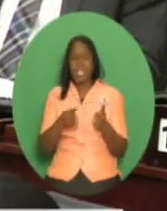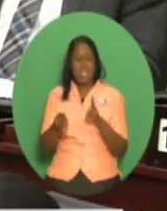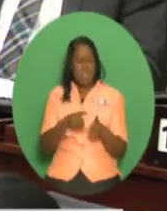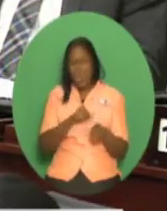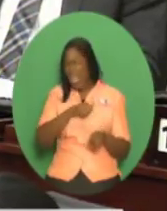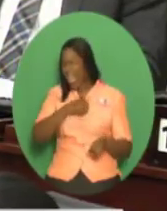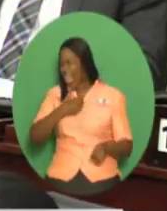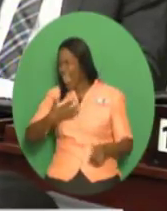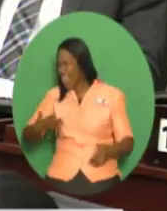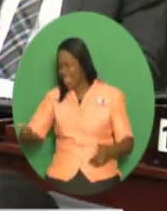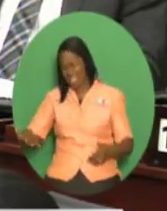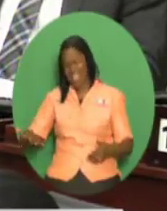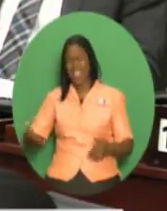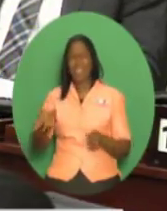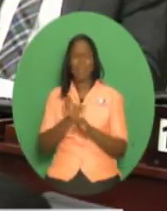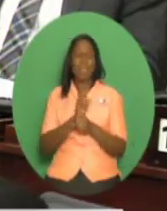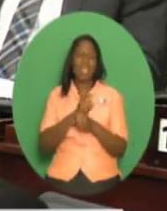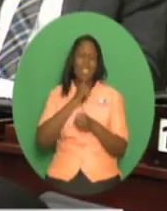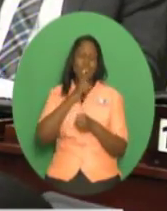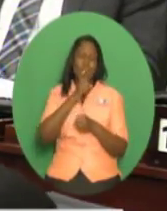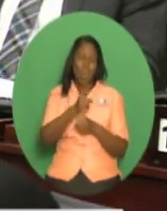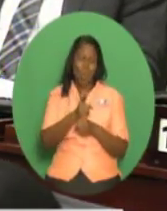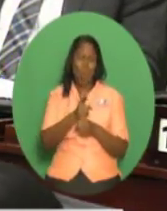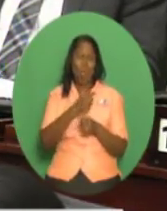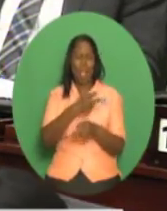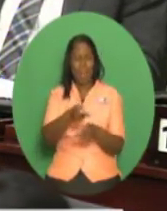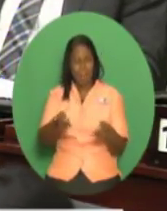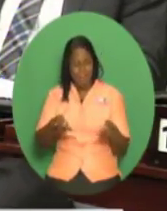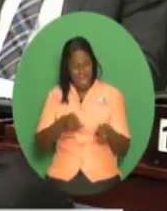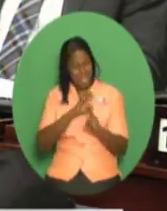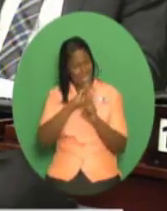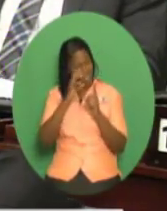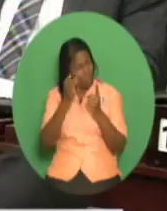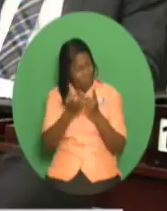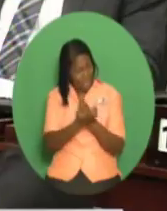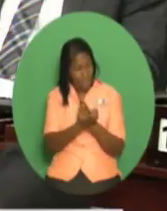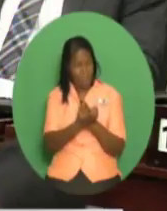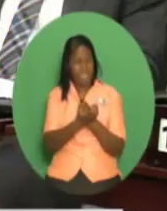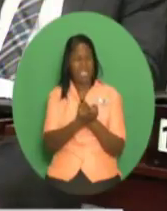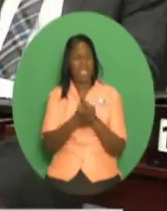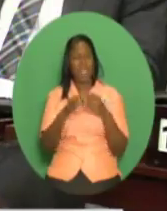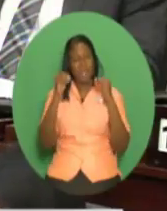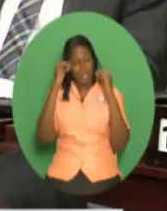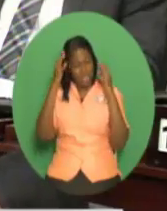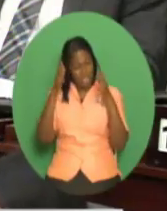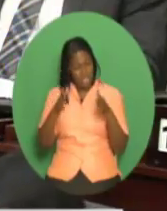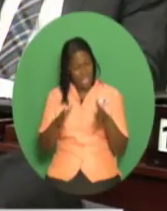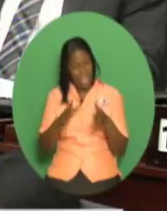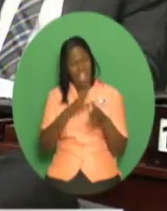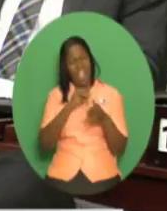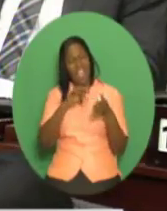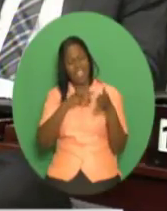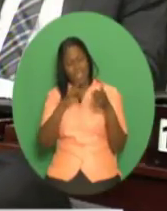operate and our students learn are of a standard that will allow